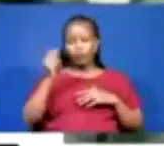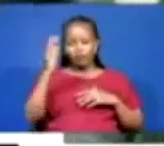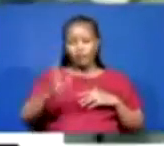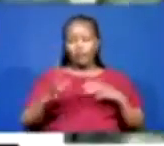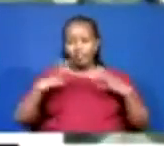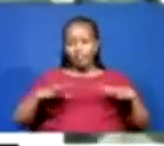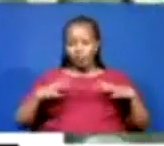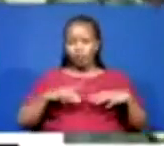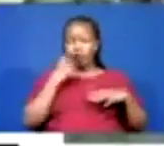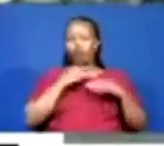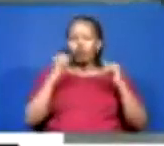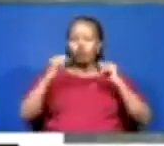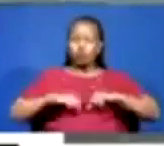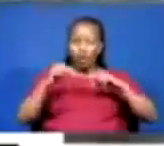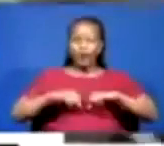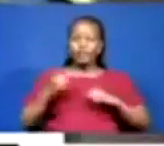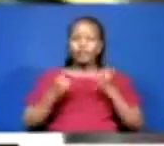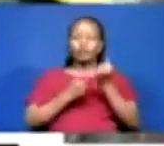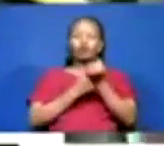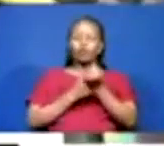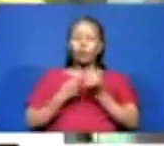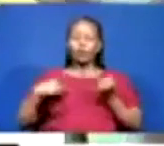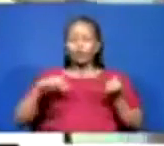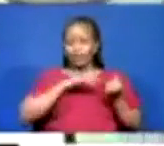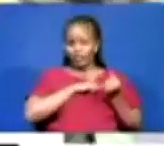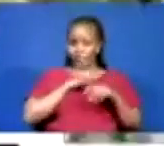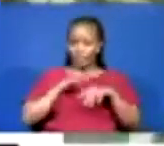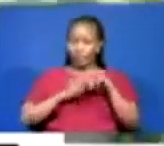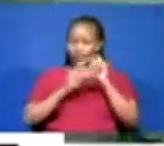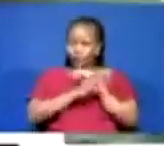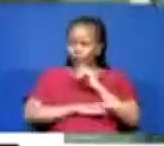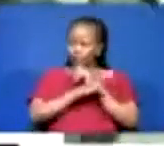kuja kutuunga mkono wakati inchi yetu, raia wetu